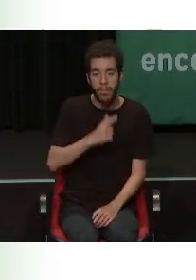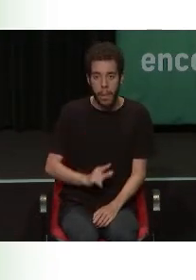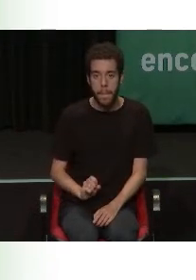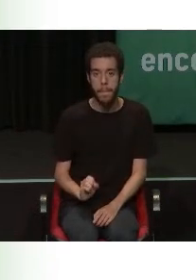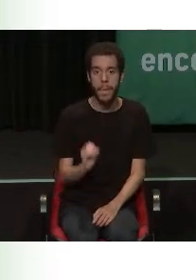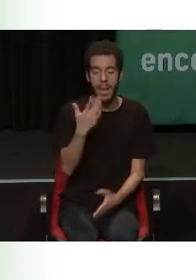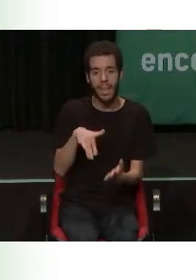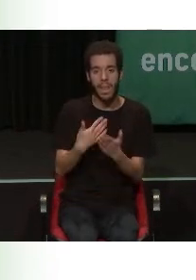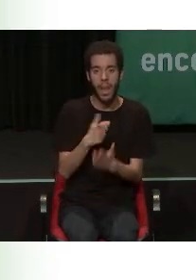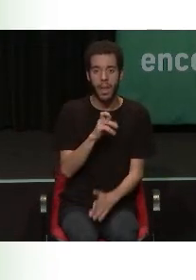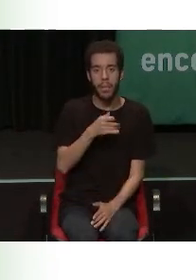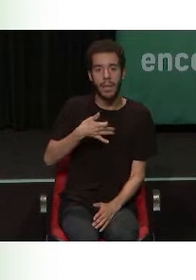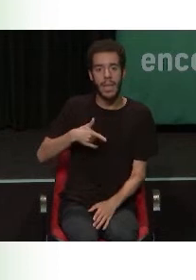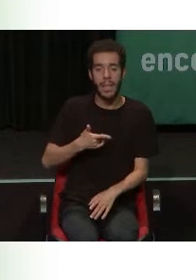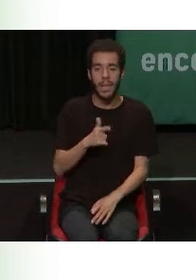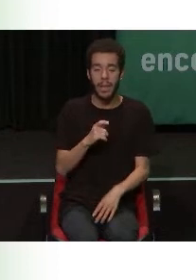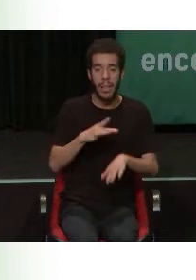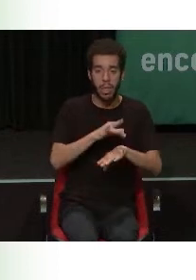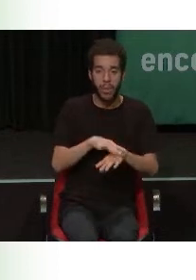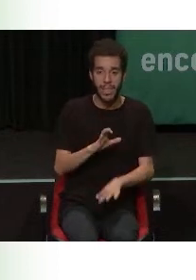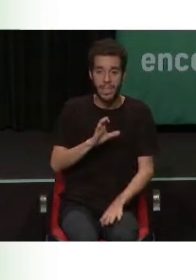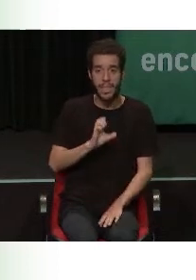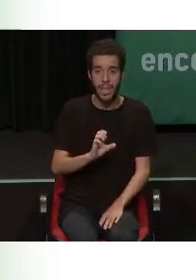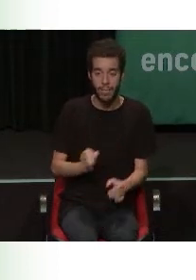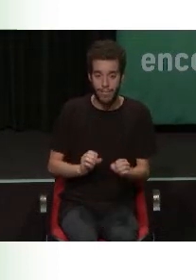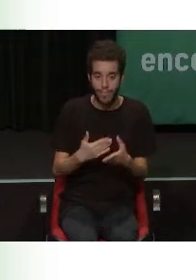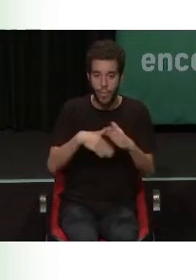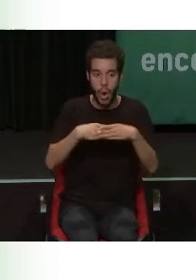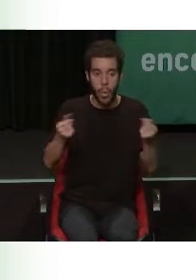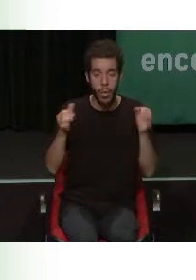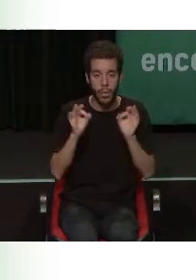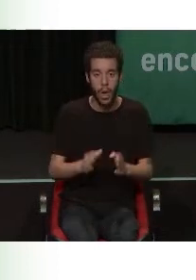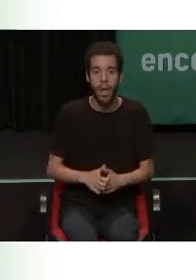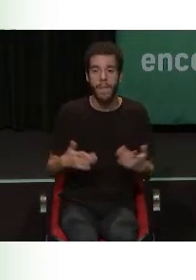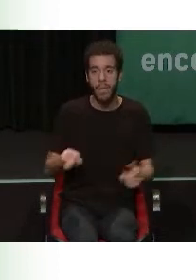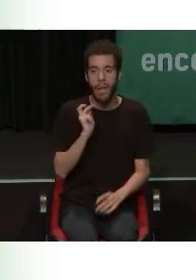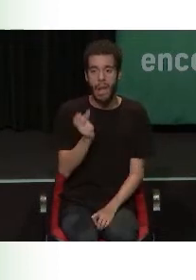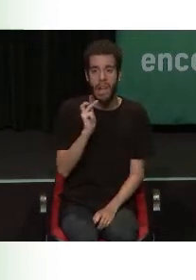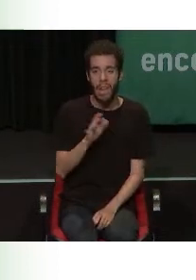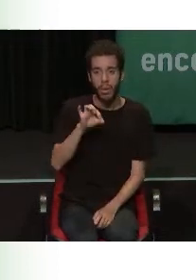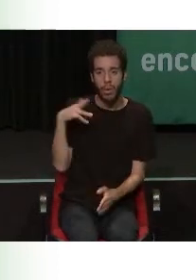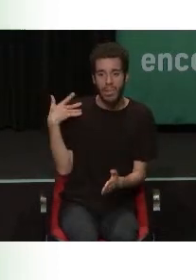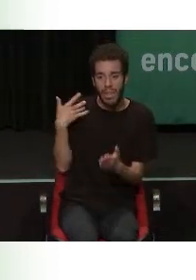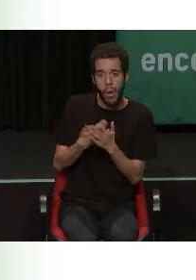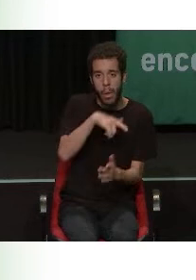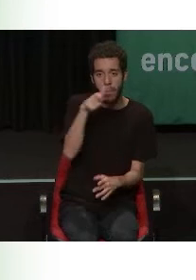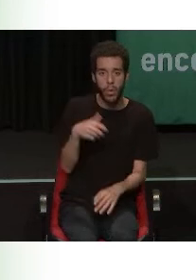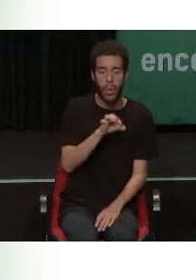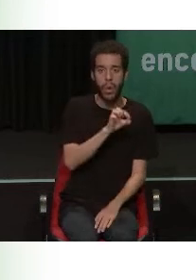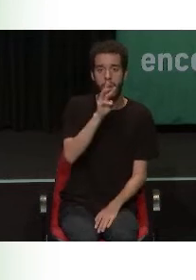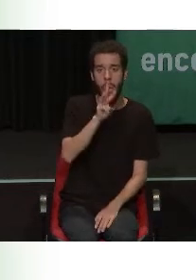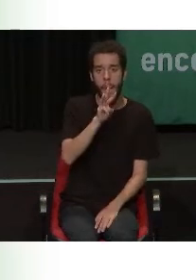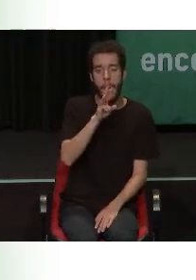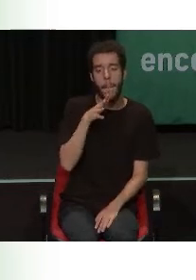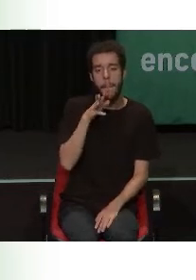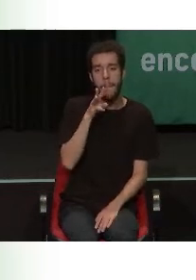curing hepatitis C. Every year we have this. In the past 8 years, 8 million people were